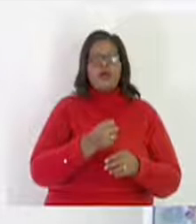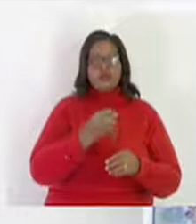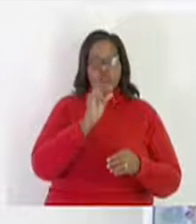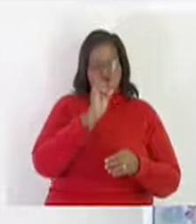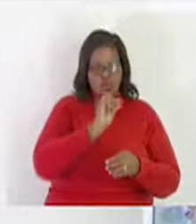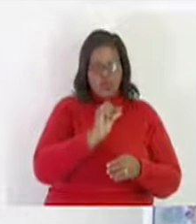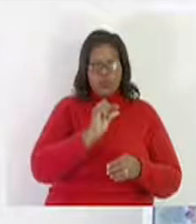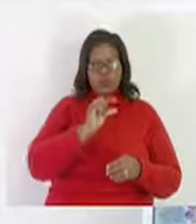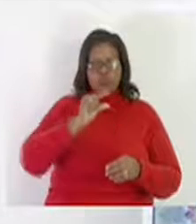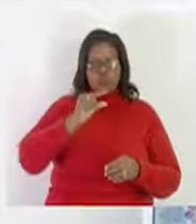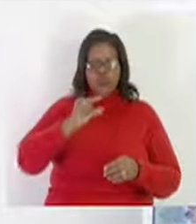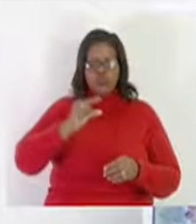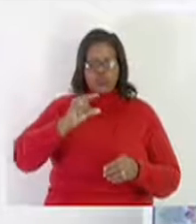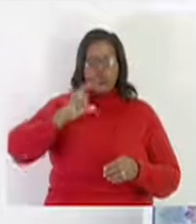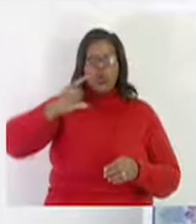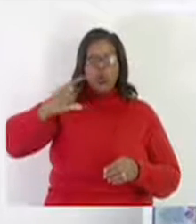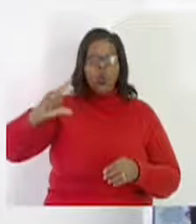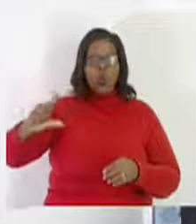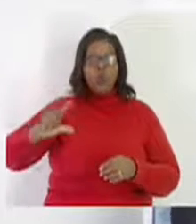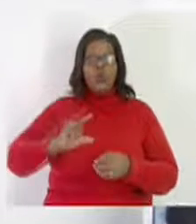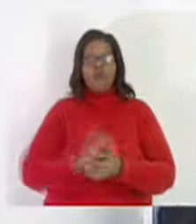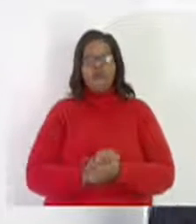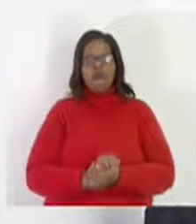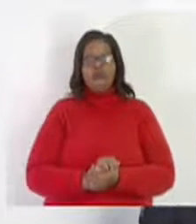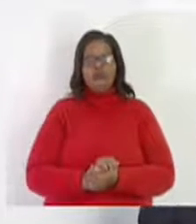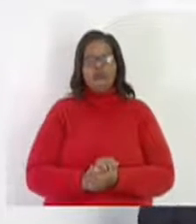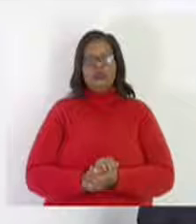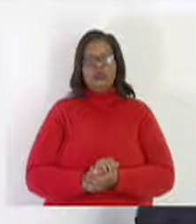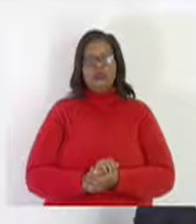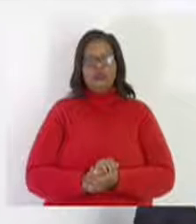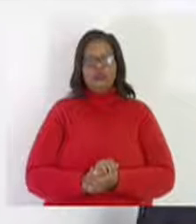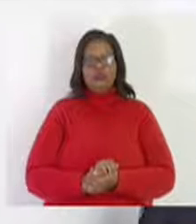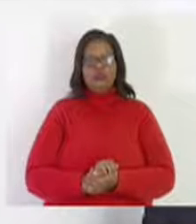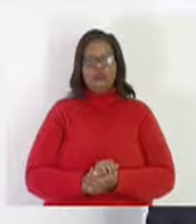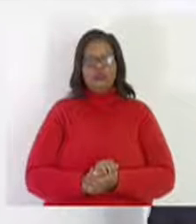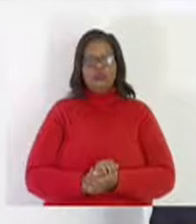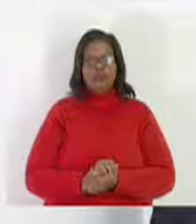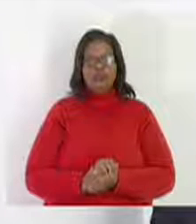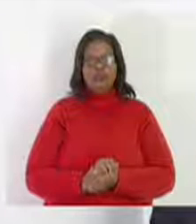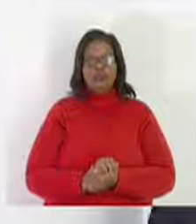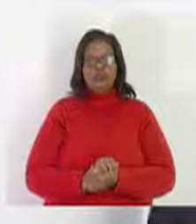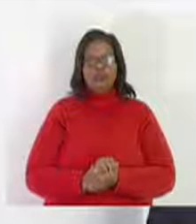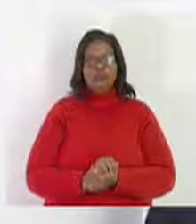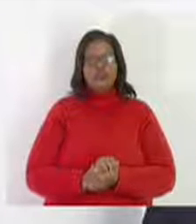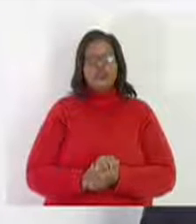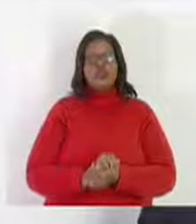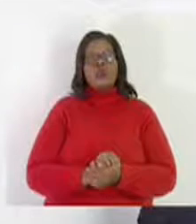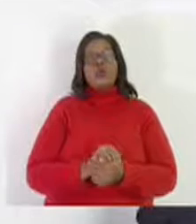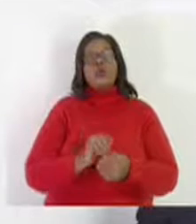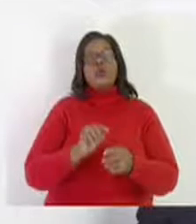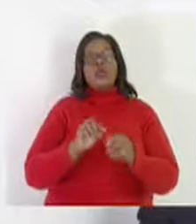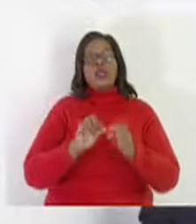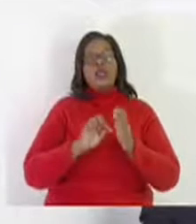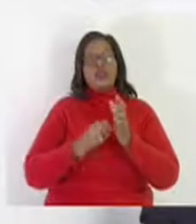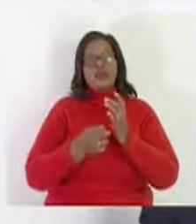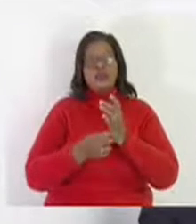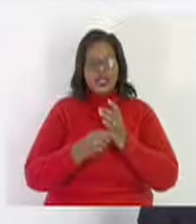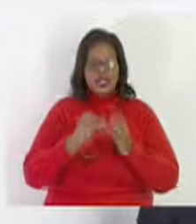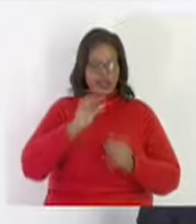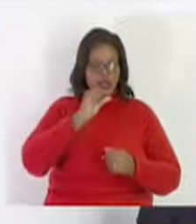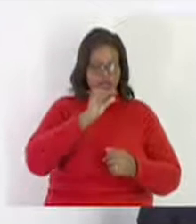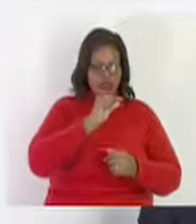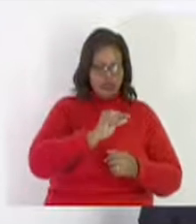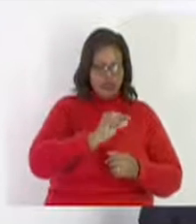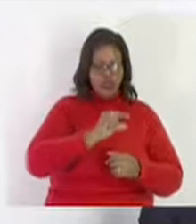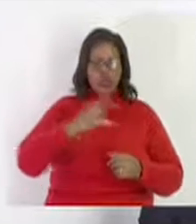that, and the last number, which is the biggest, stays there. So this is ascending order. And if you want to